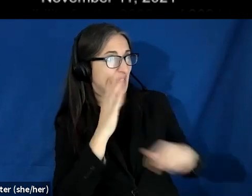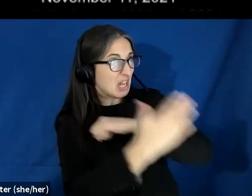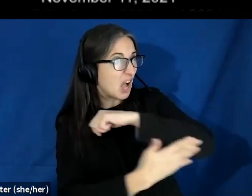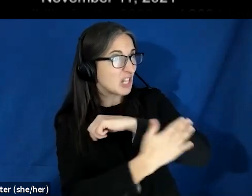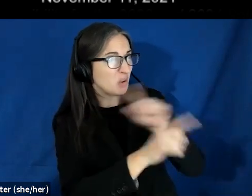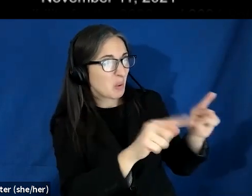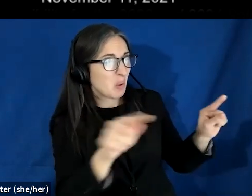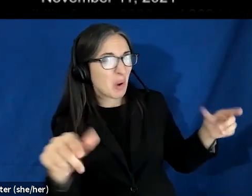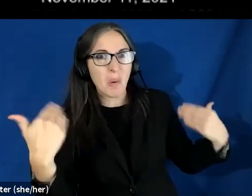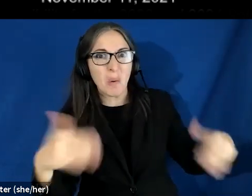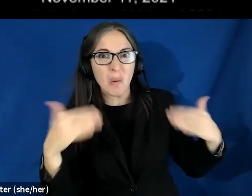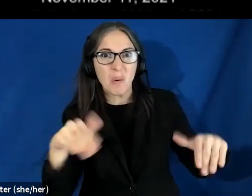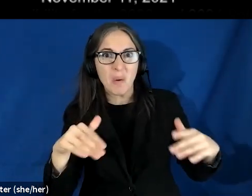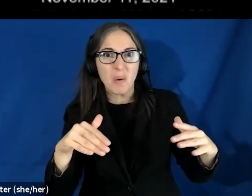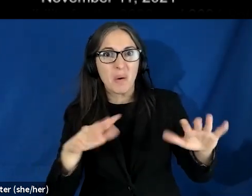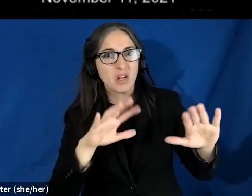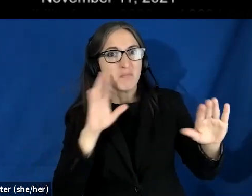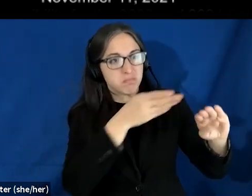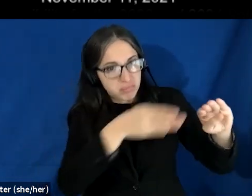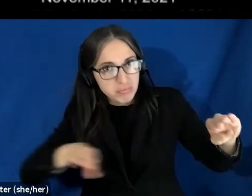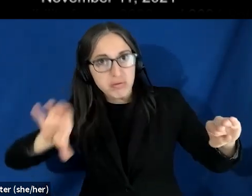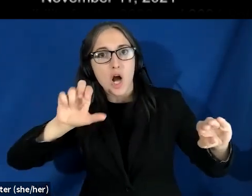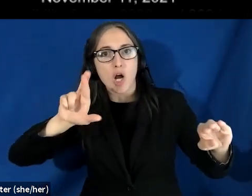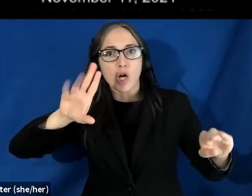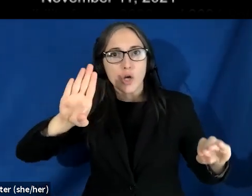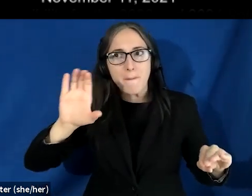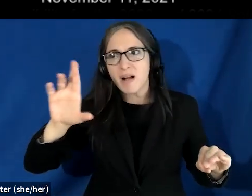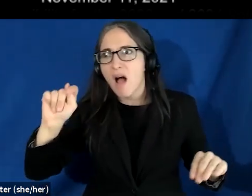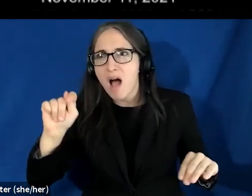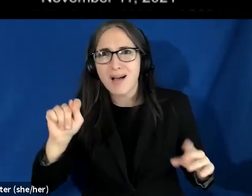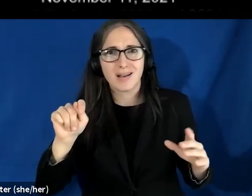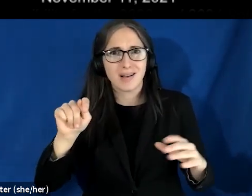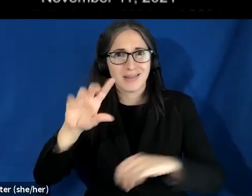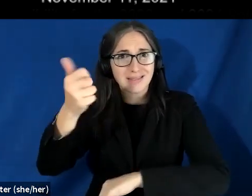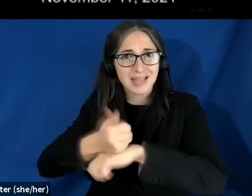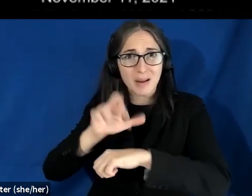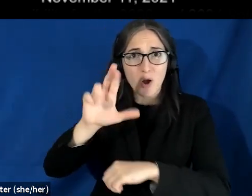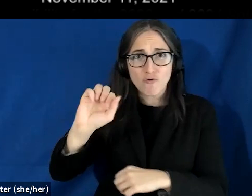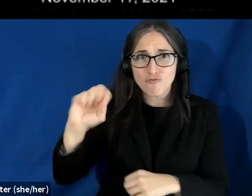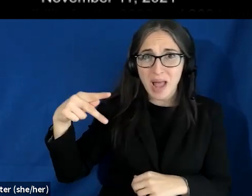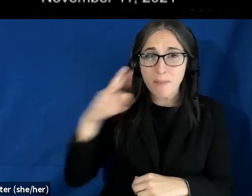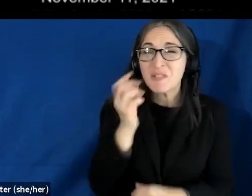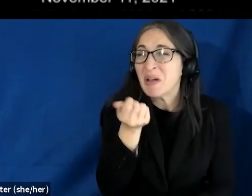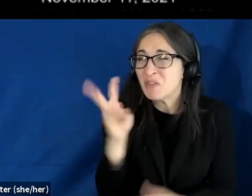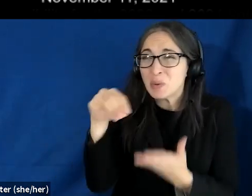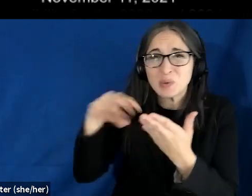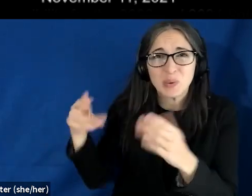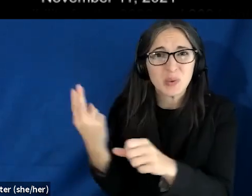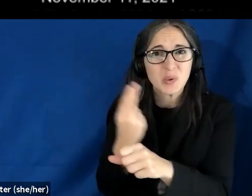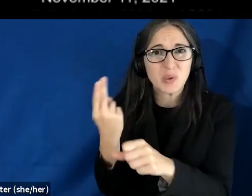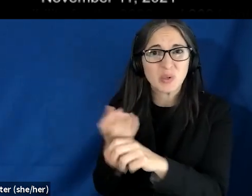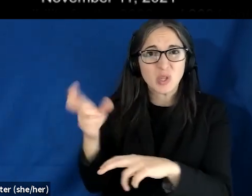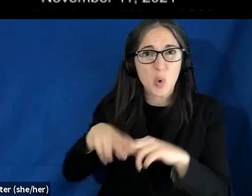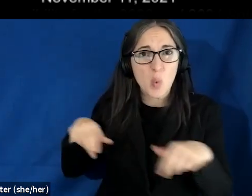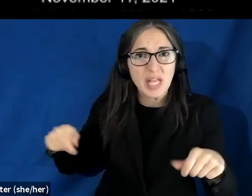to put curb cuts in there and little ramps in there for the few students we have who use wheelchairs. As we all know, the end of the story